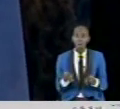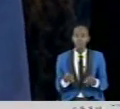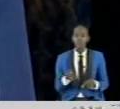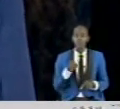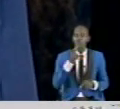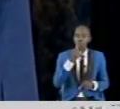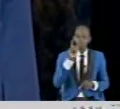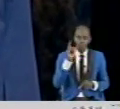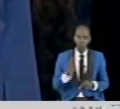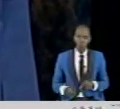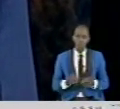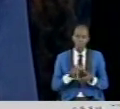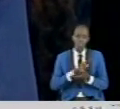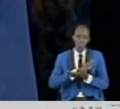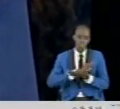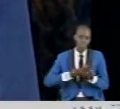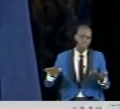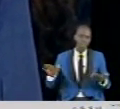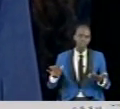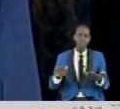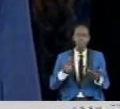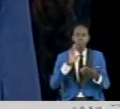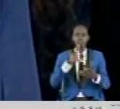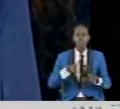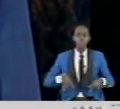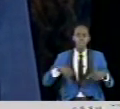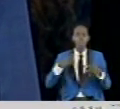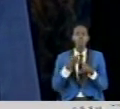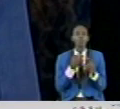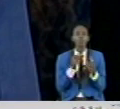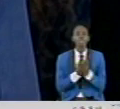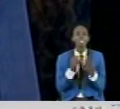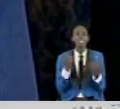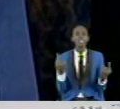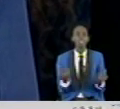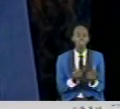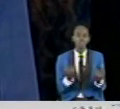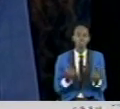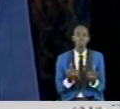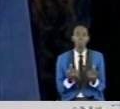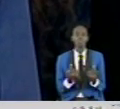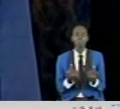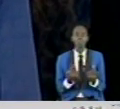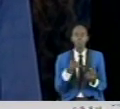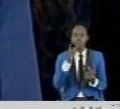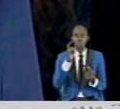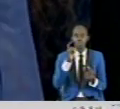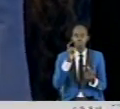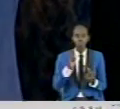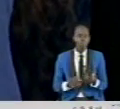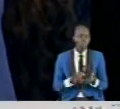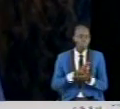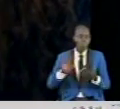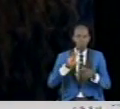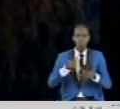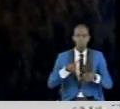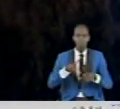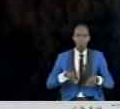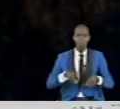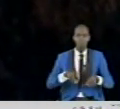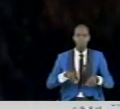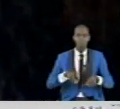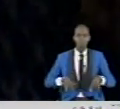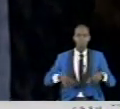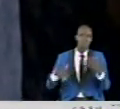clear your life of that lemon we're ready about you must clear your life of all